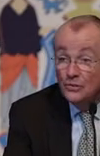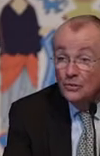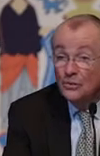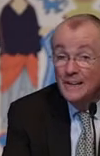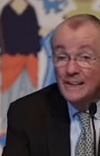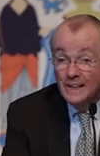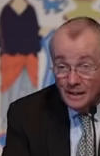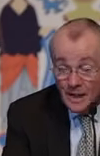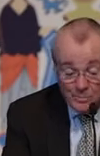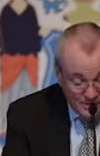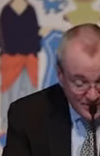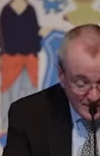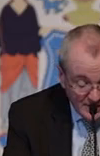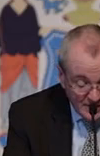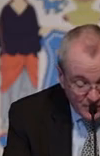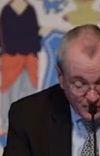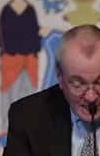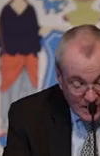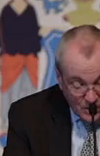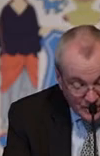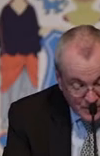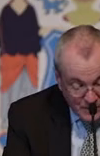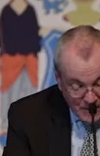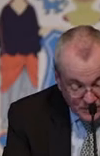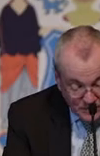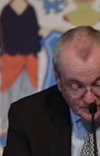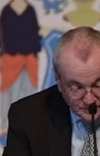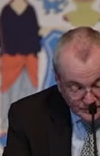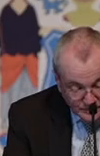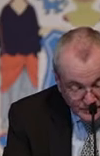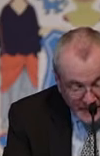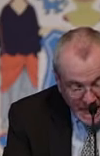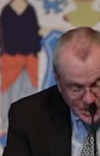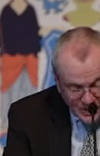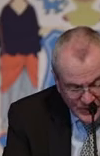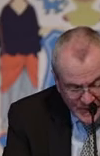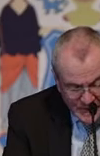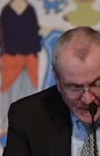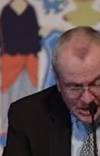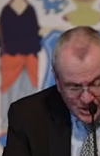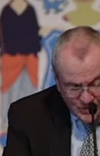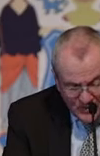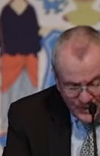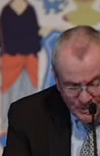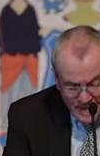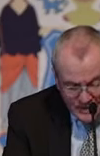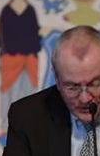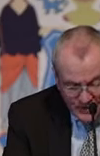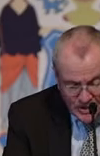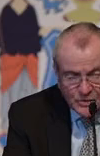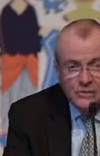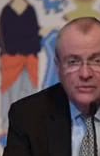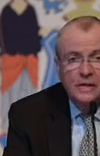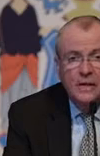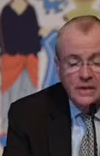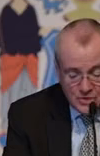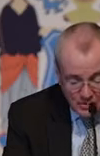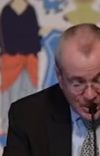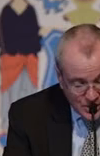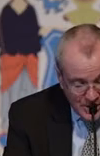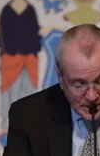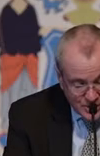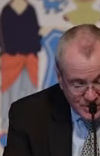and sisters in labor, for making all of this possible. As with each of our field medical stations,